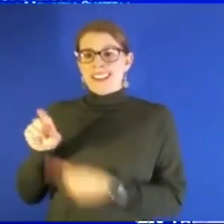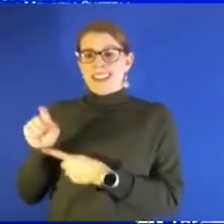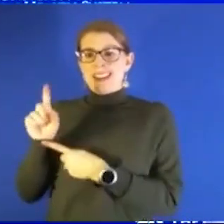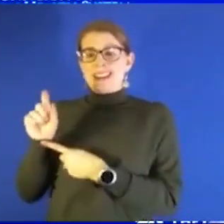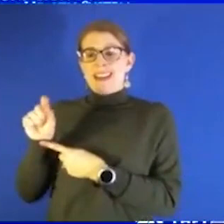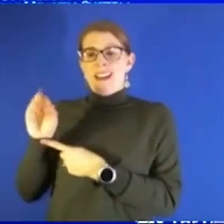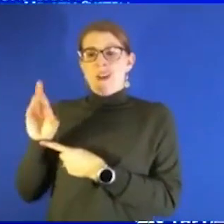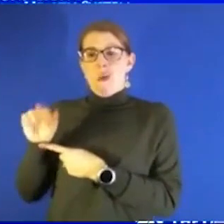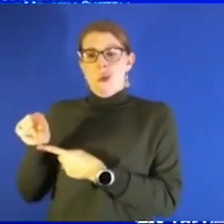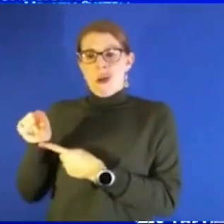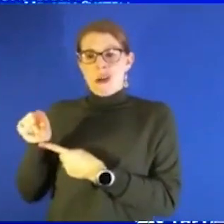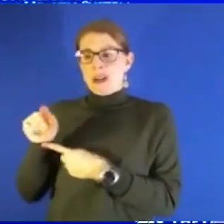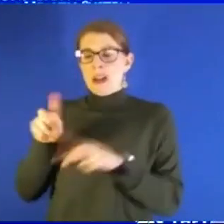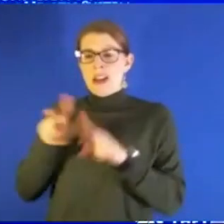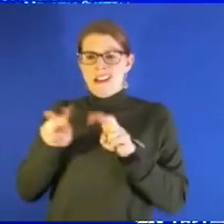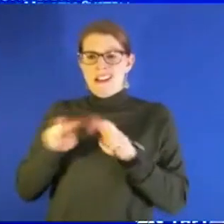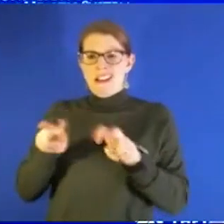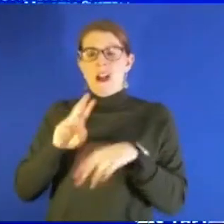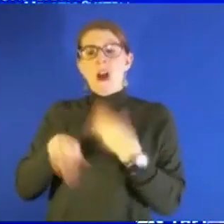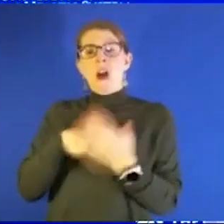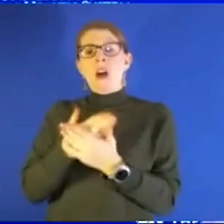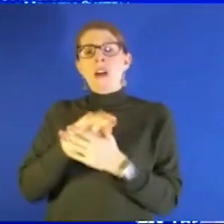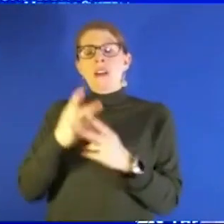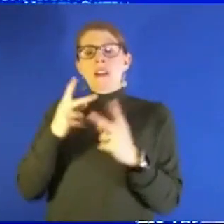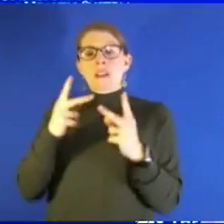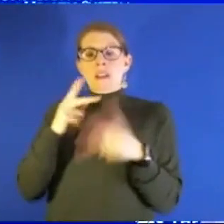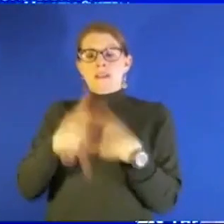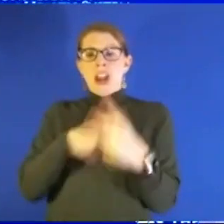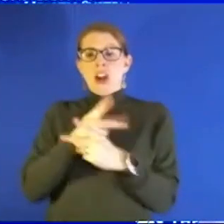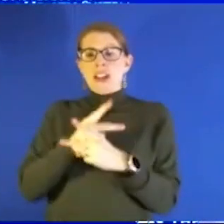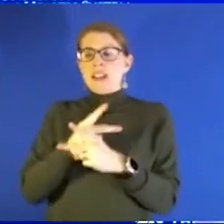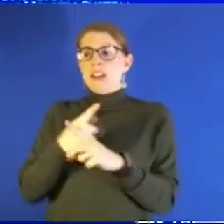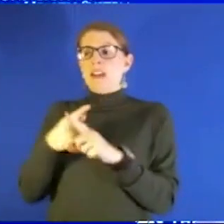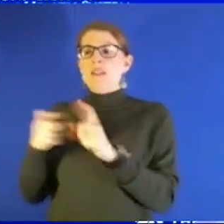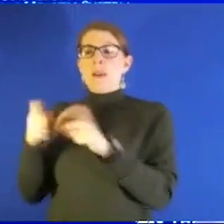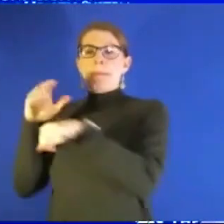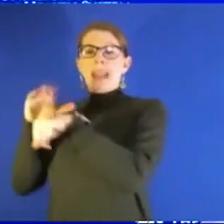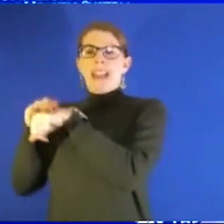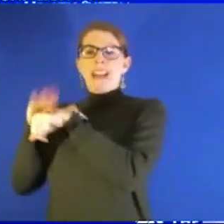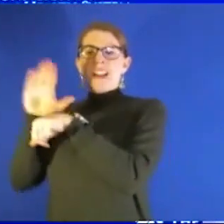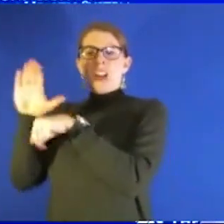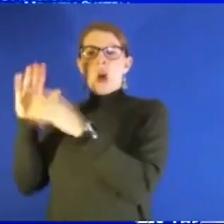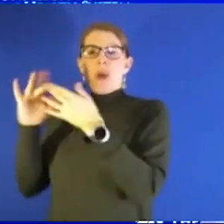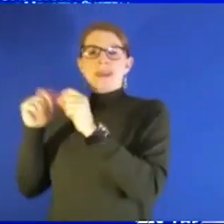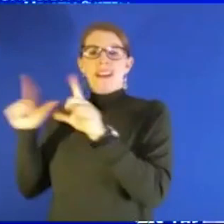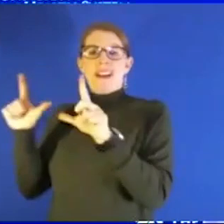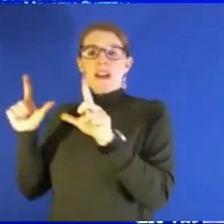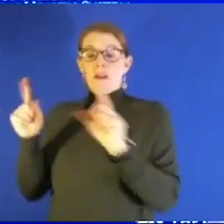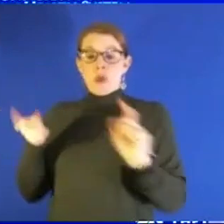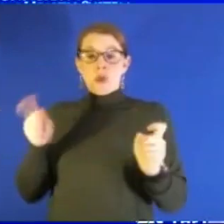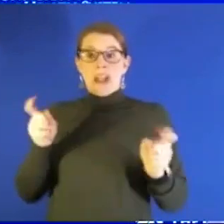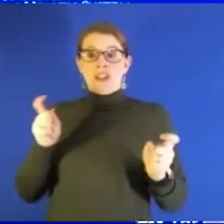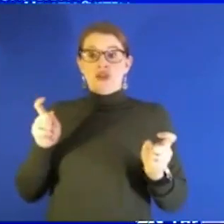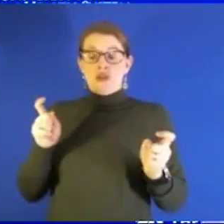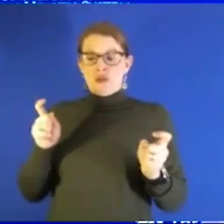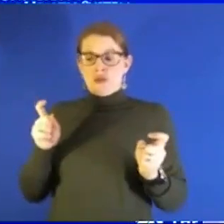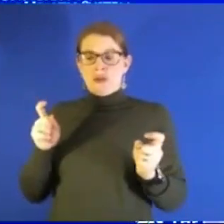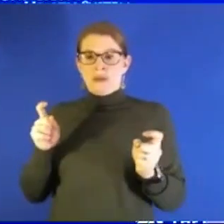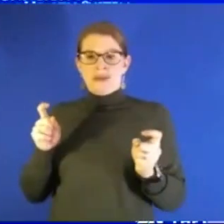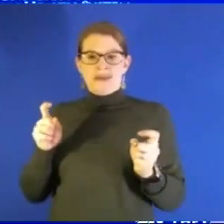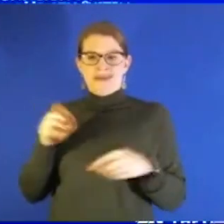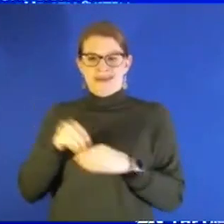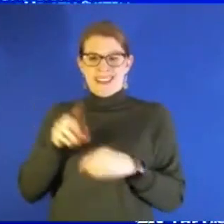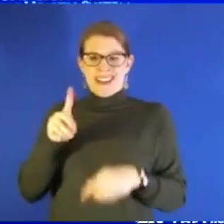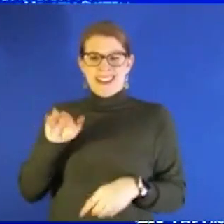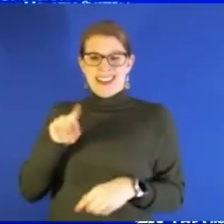the variants, it's a website out of England, and those mutations or those changes that are present in Delta and Alpha